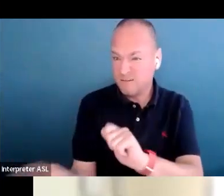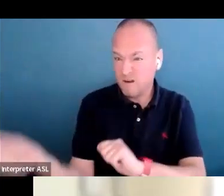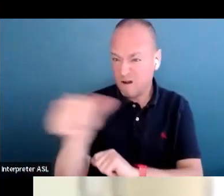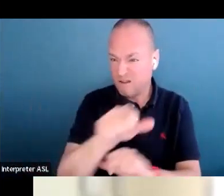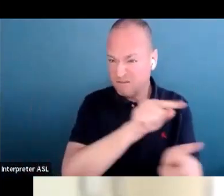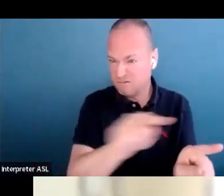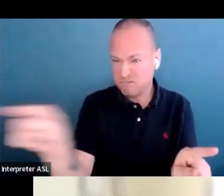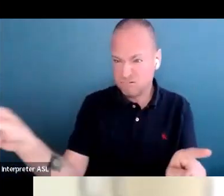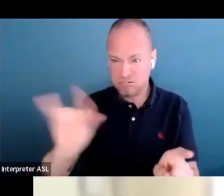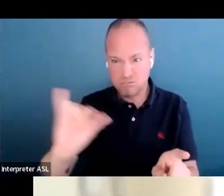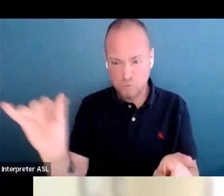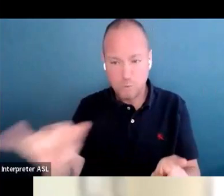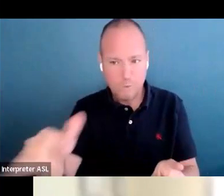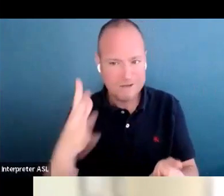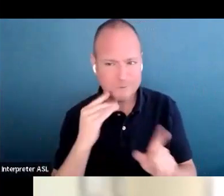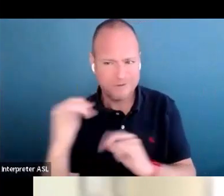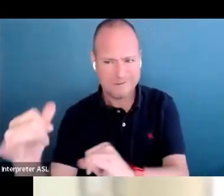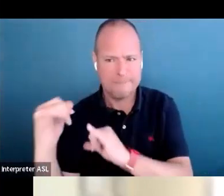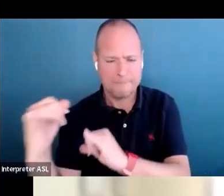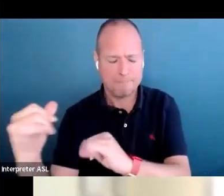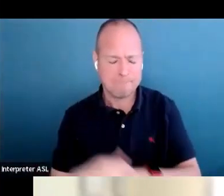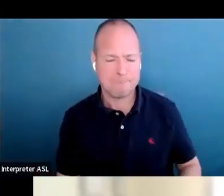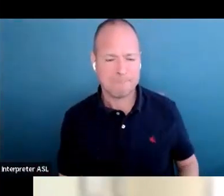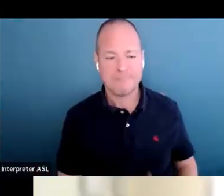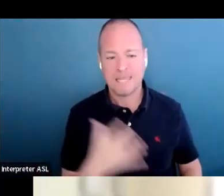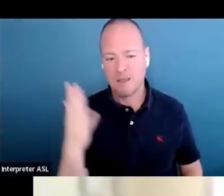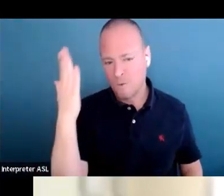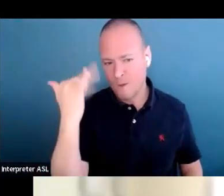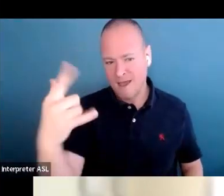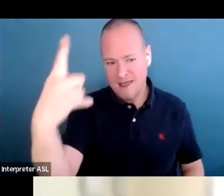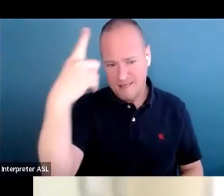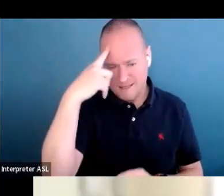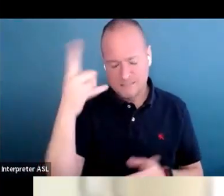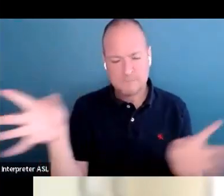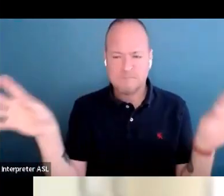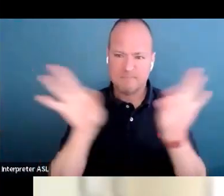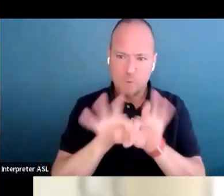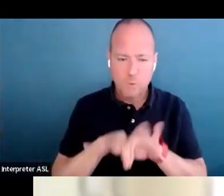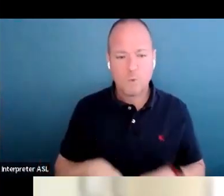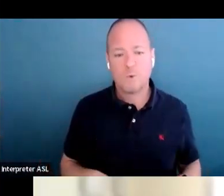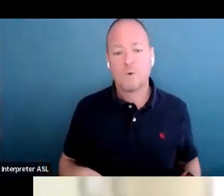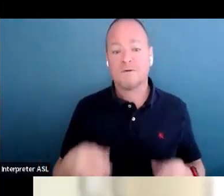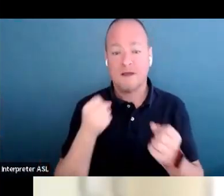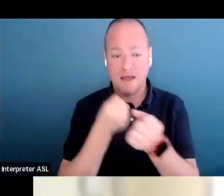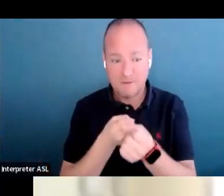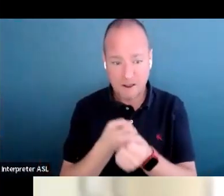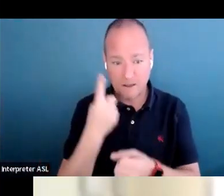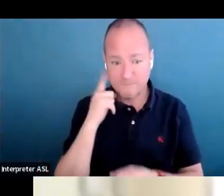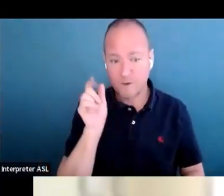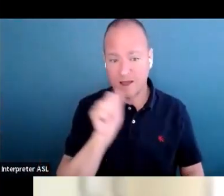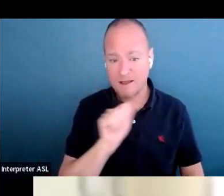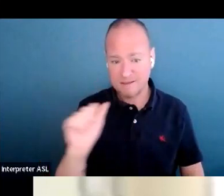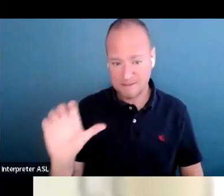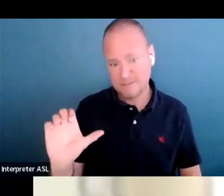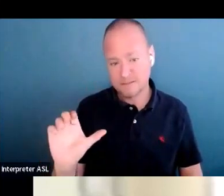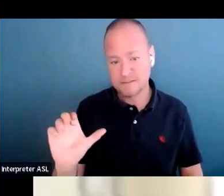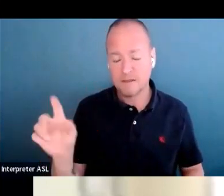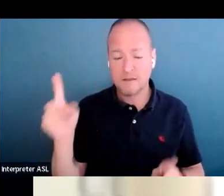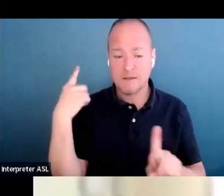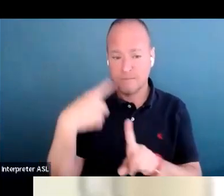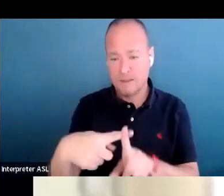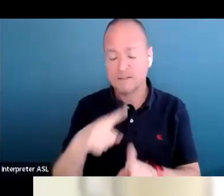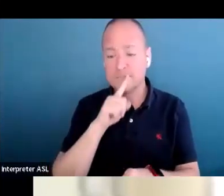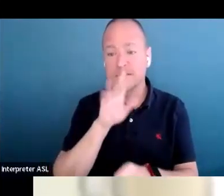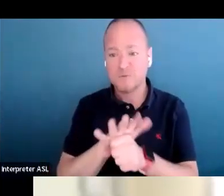similar challenges. That's why I believe that it's so important to advocate for AAC and to make sure that